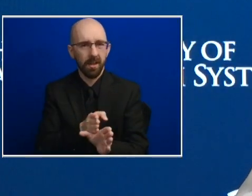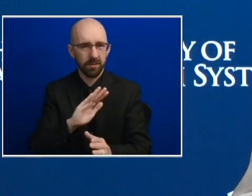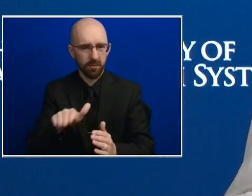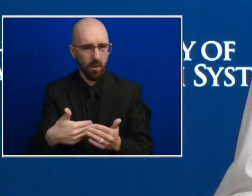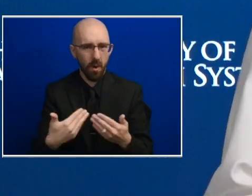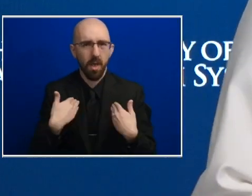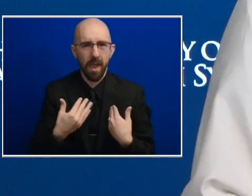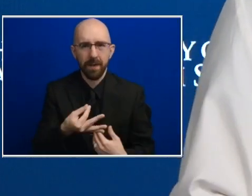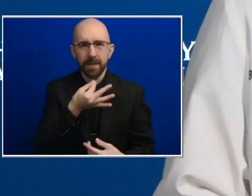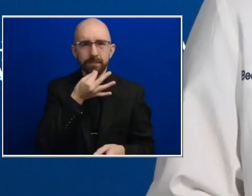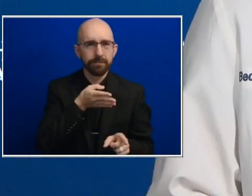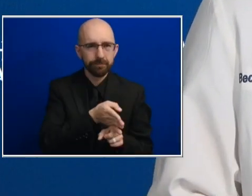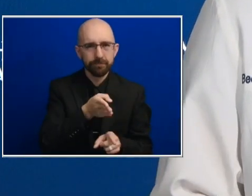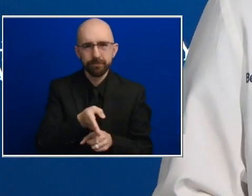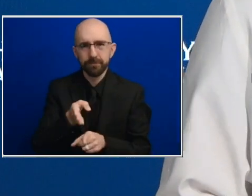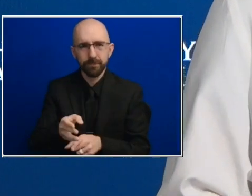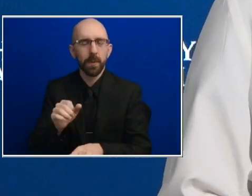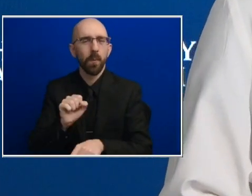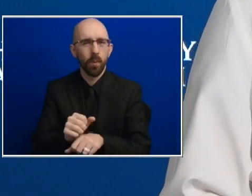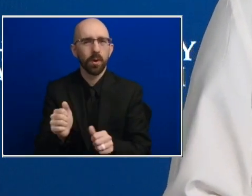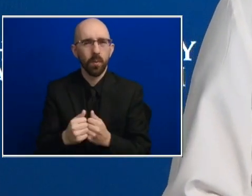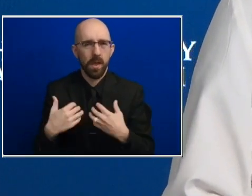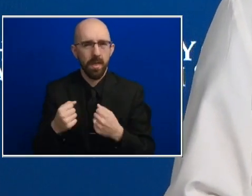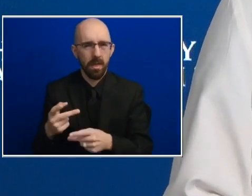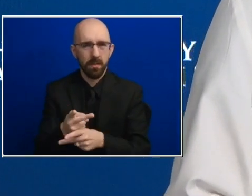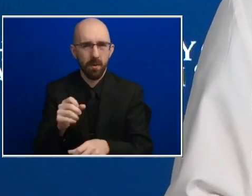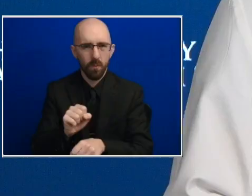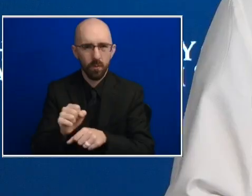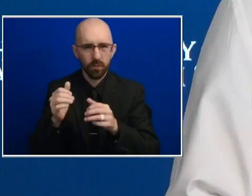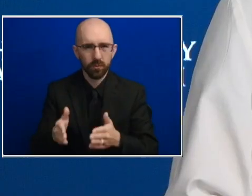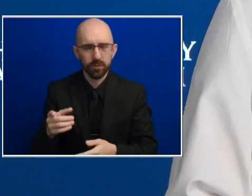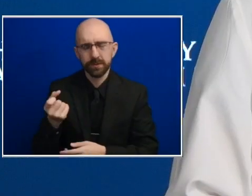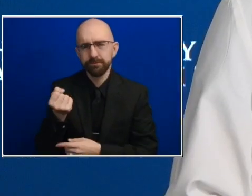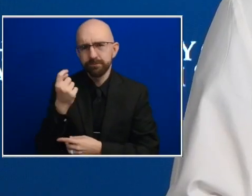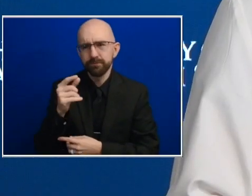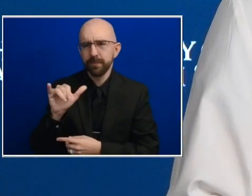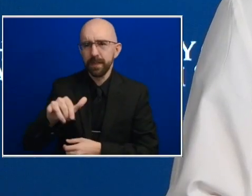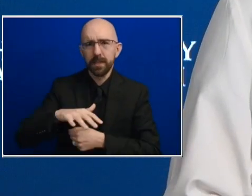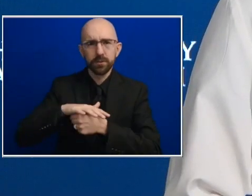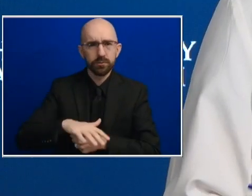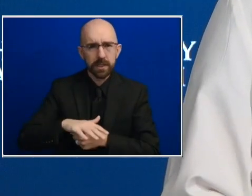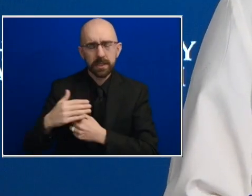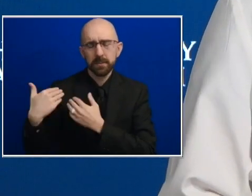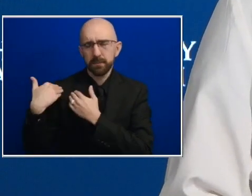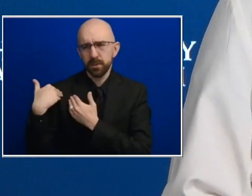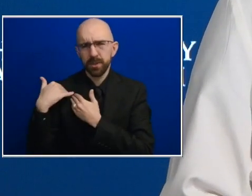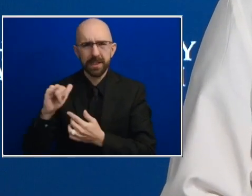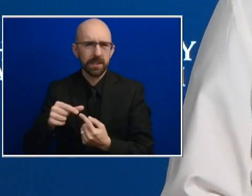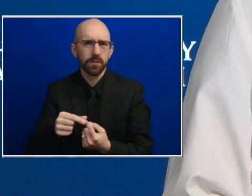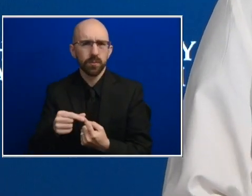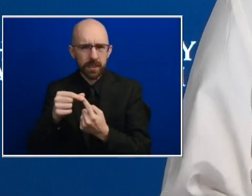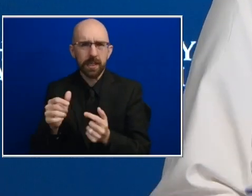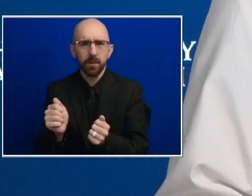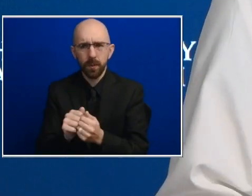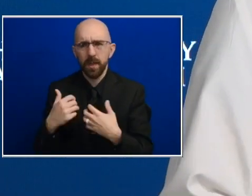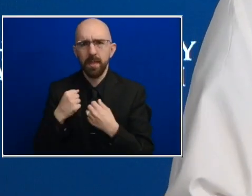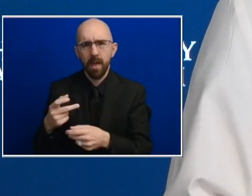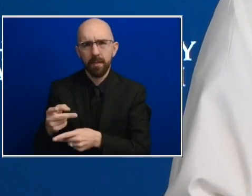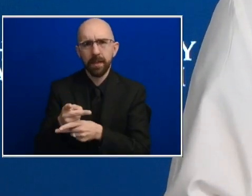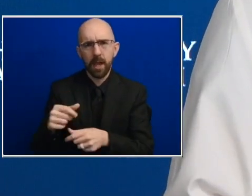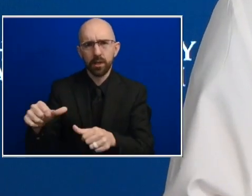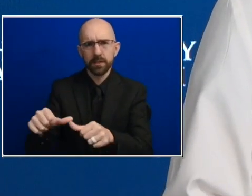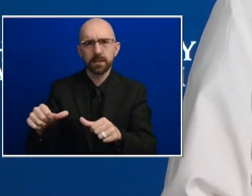expertise in working with healthcare workers and understanding that unique strain and burden that happens in the healthcare space, where it's a